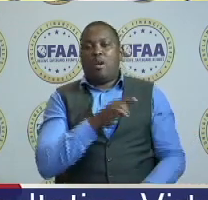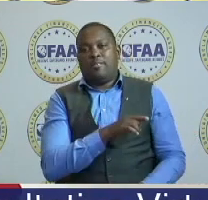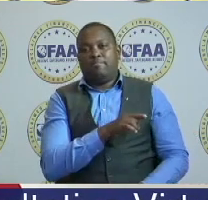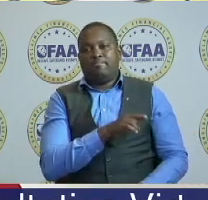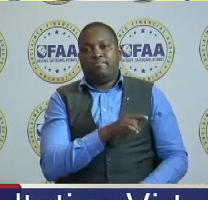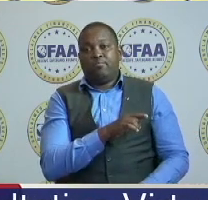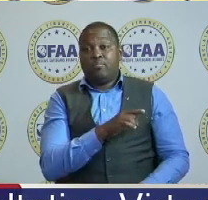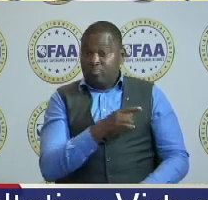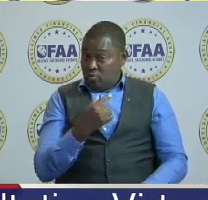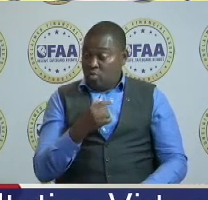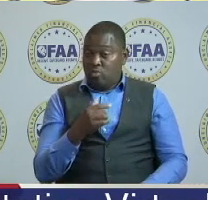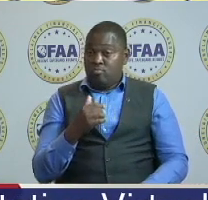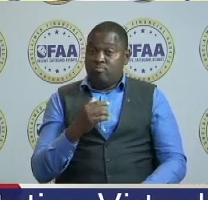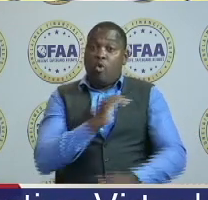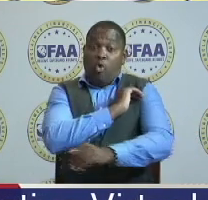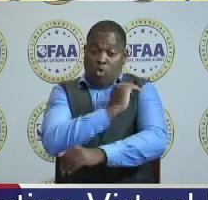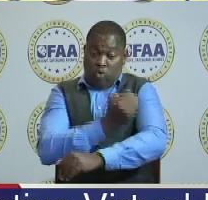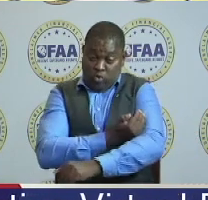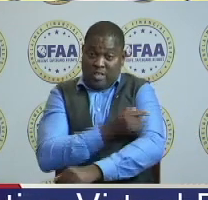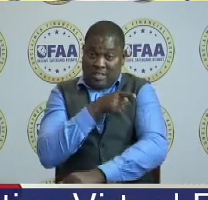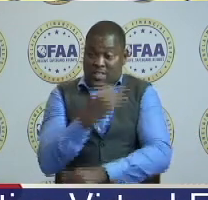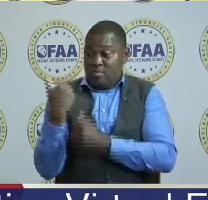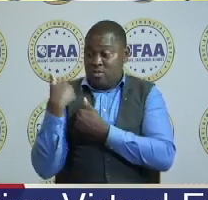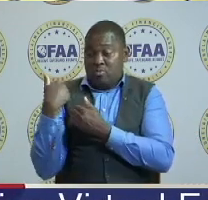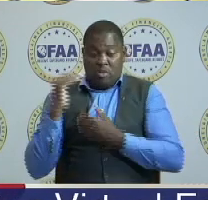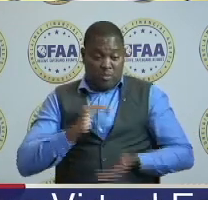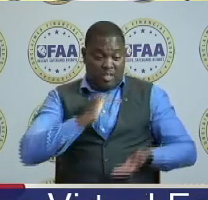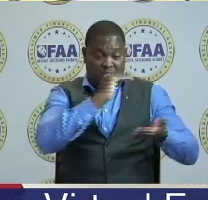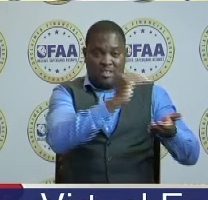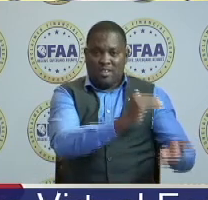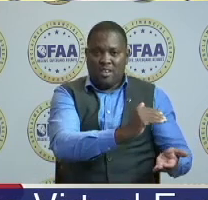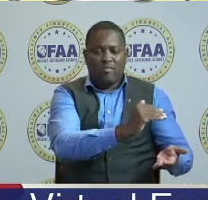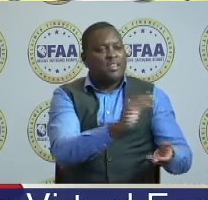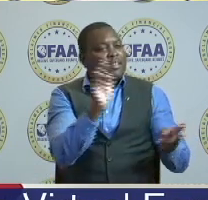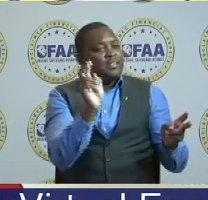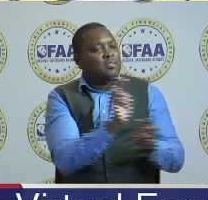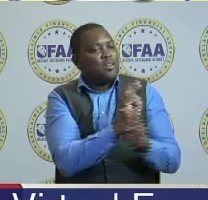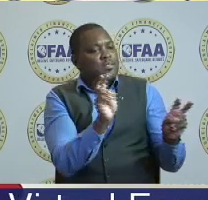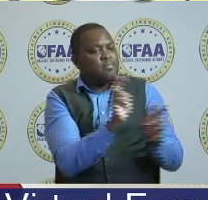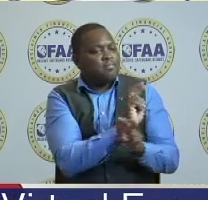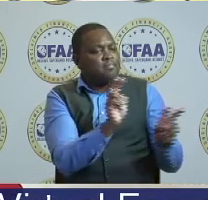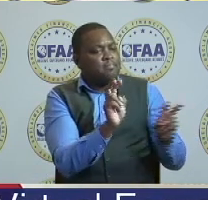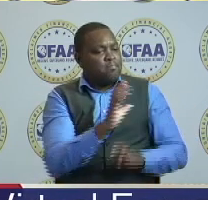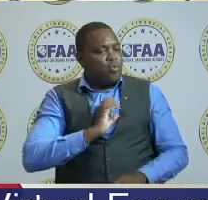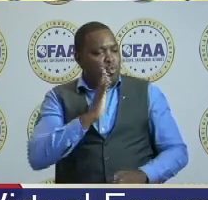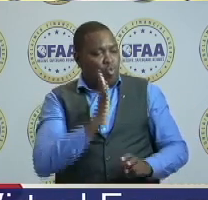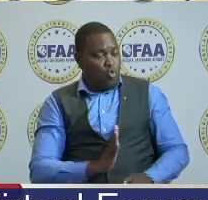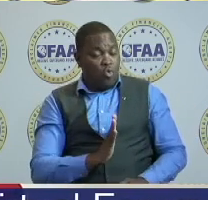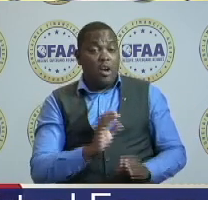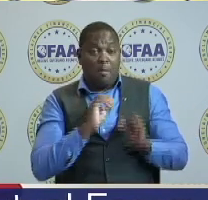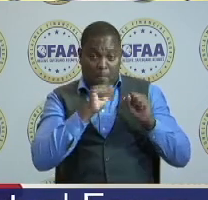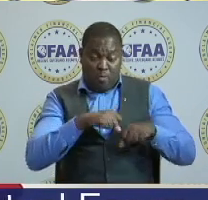authority does in the role of reunification is to be able to locate the owners of the unclaimed